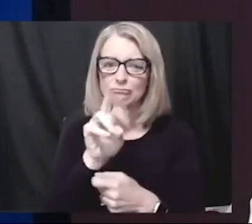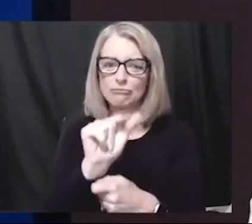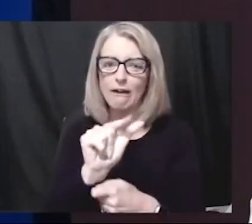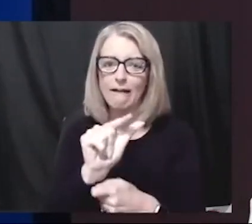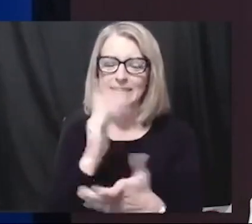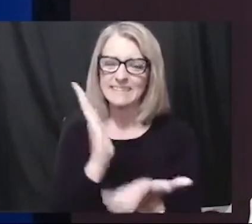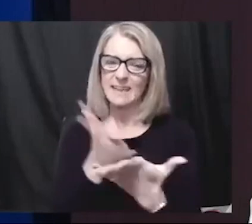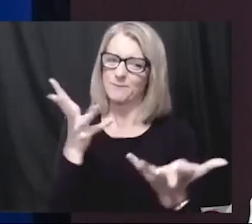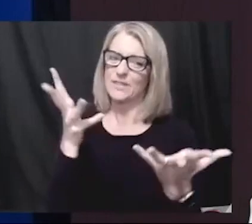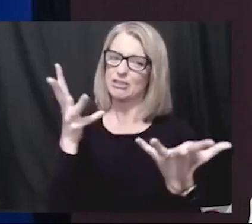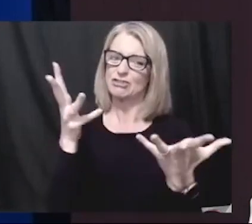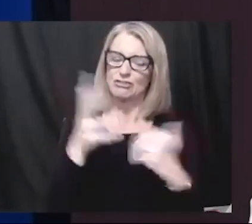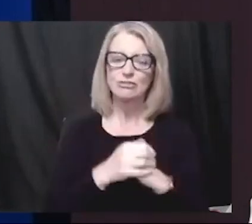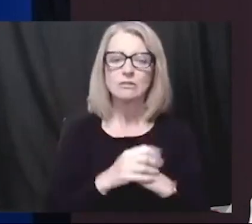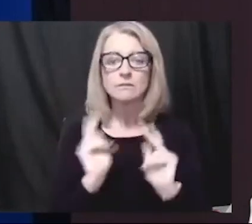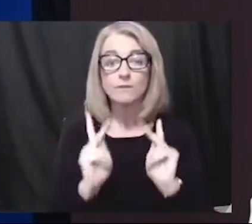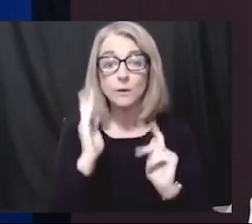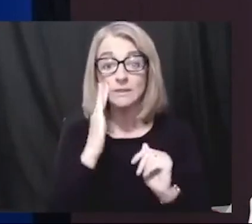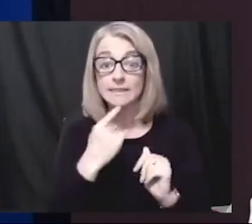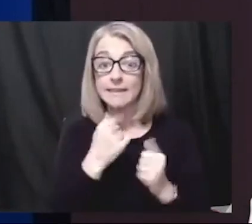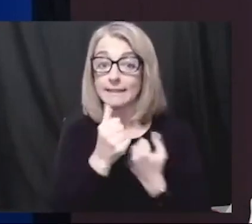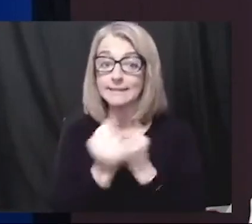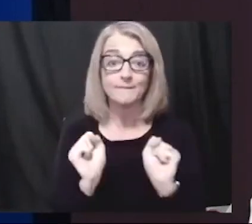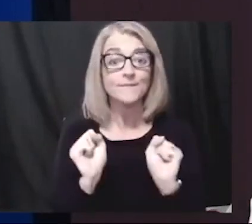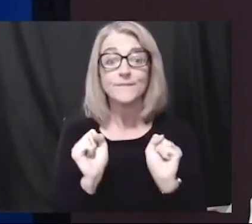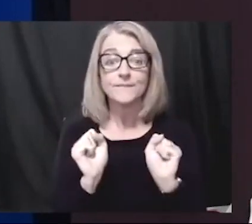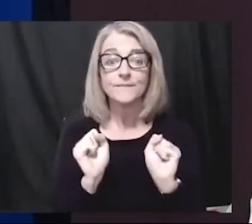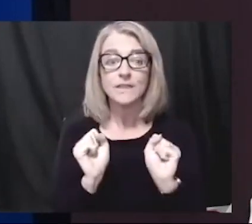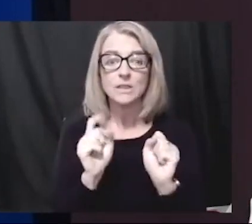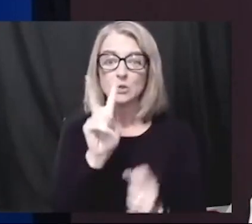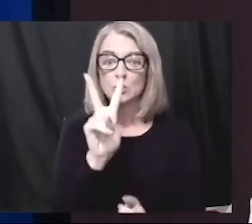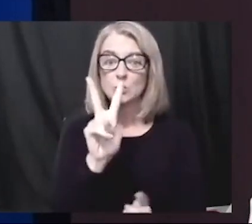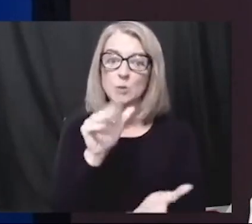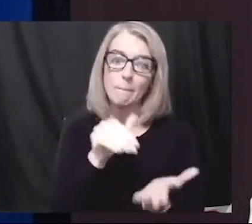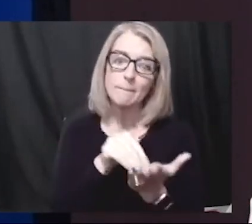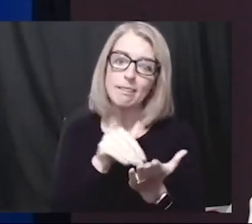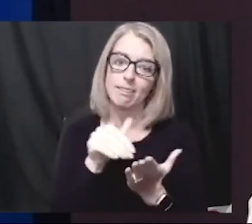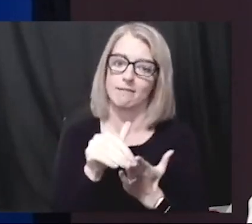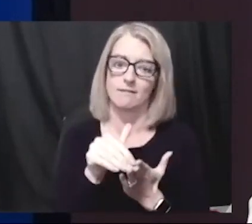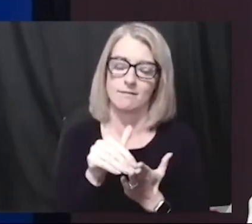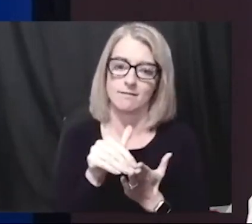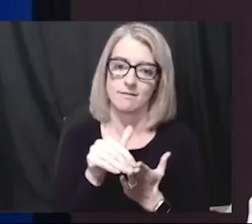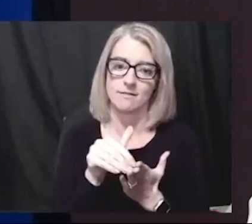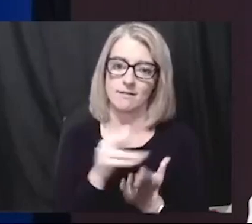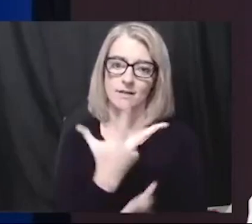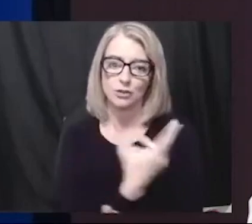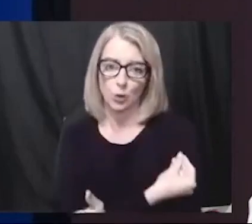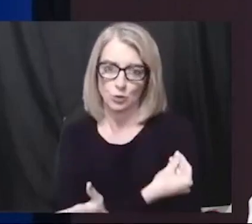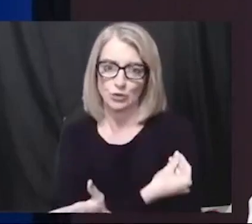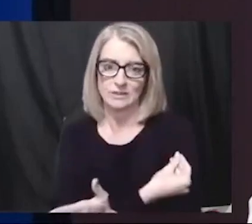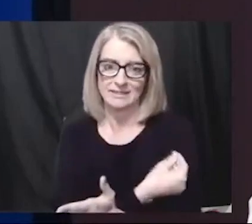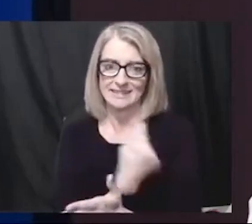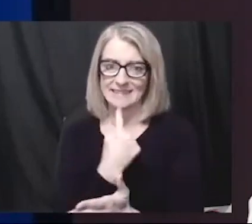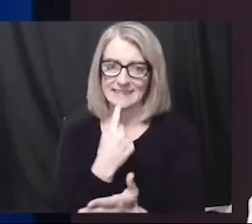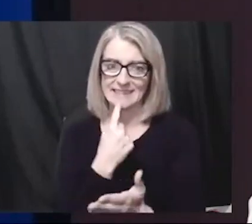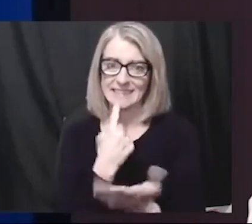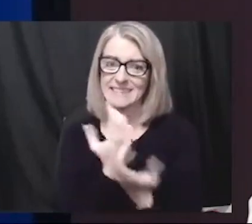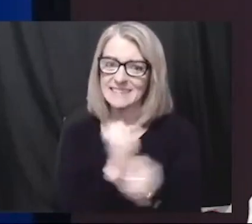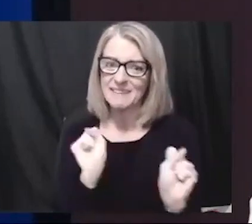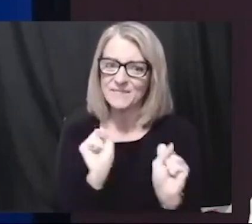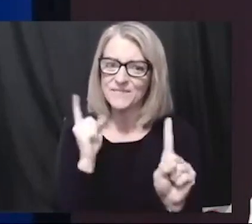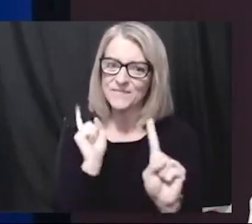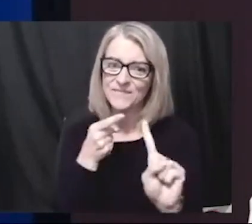For all those folks who said it wasn't safe, there are 2 billion doses that say it's overwhelmingly safe. And